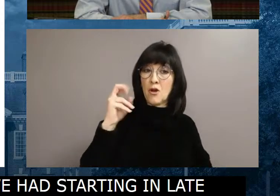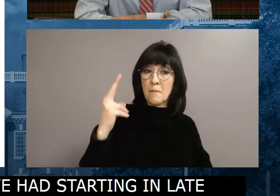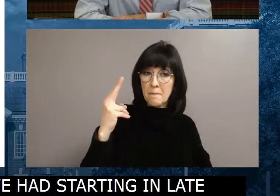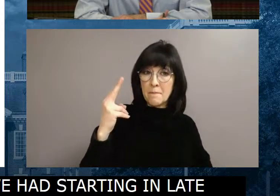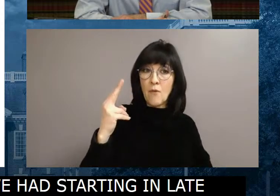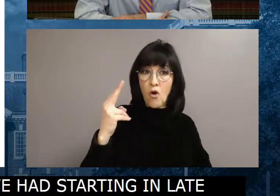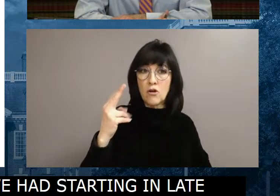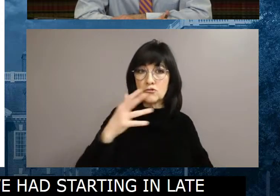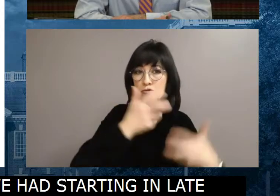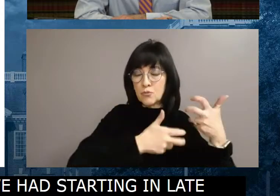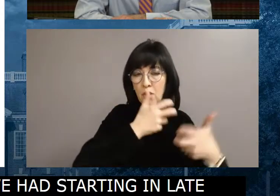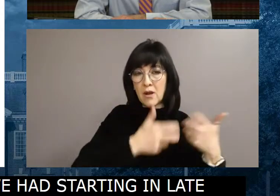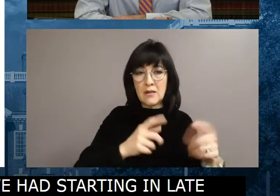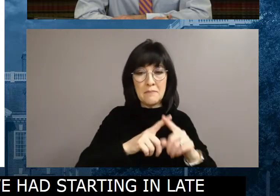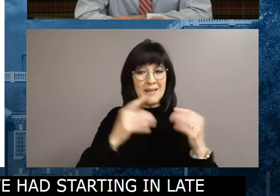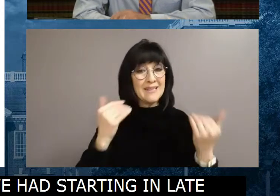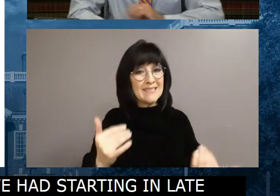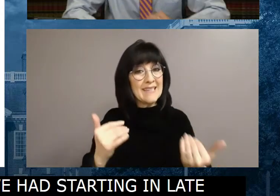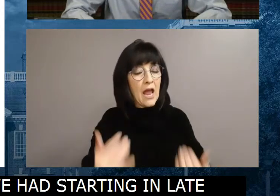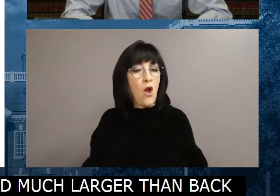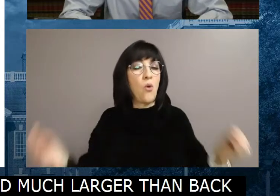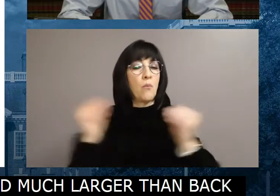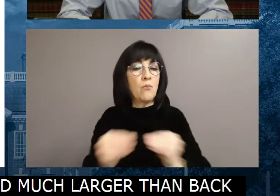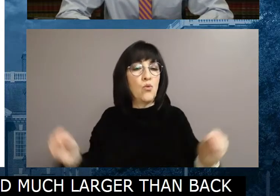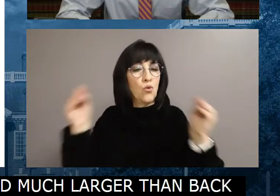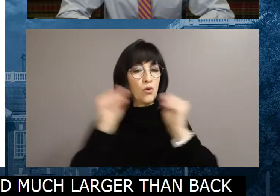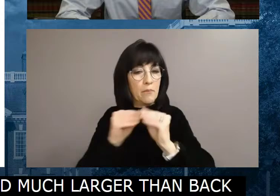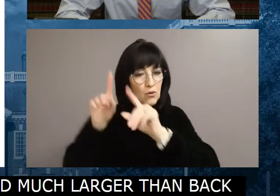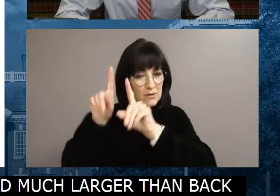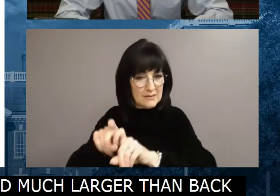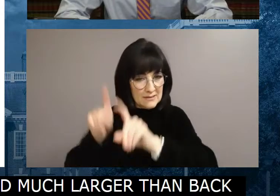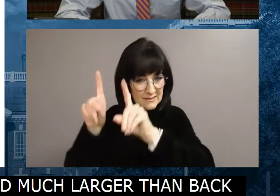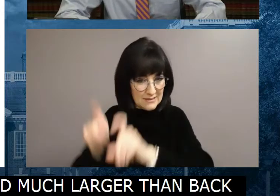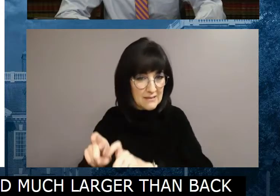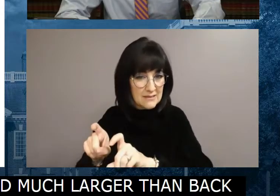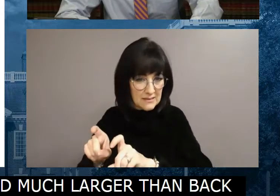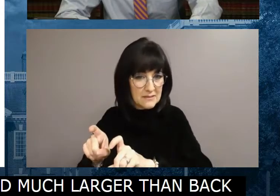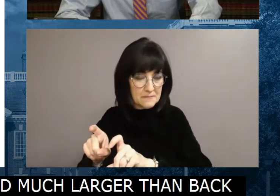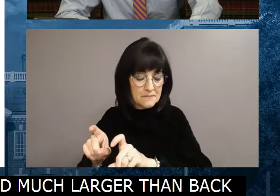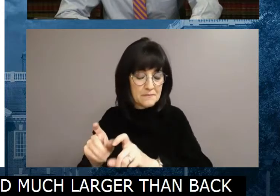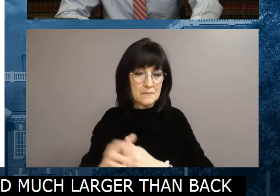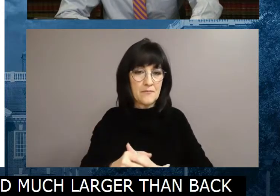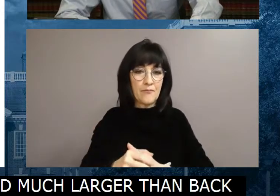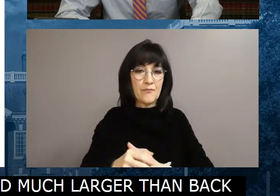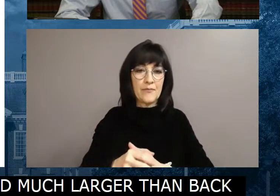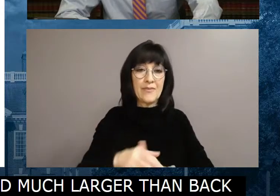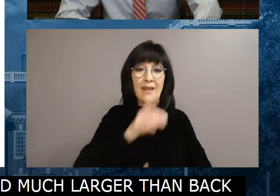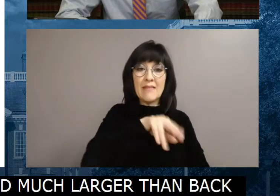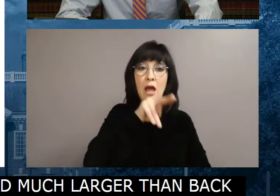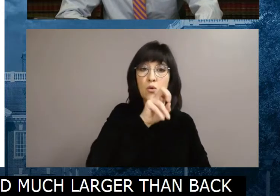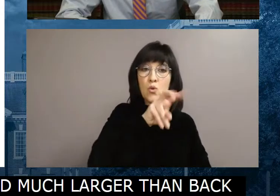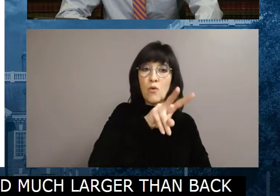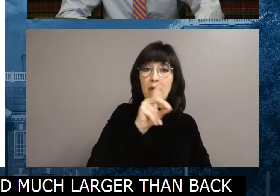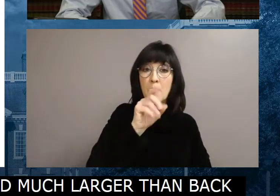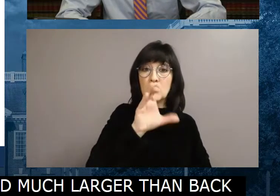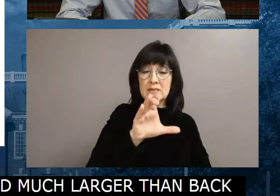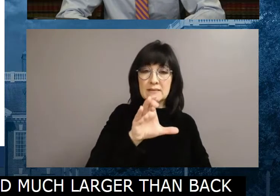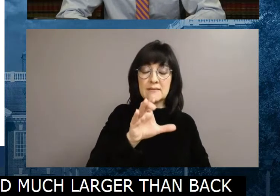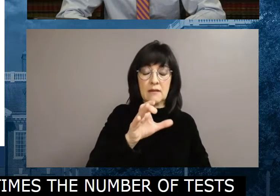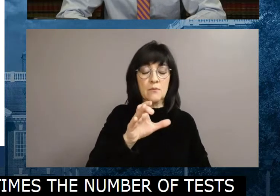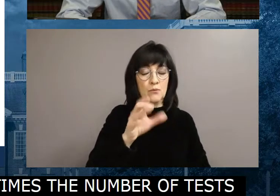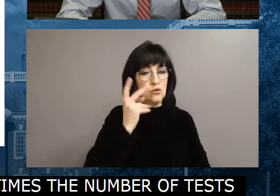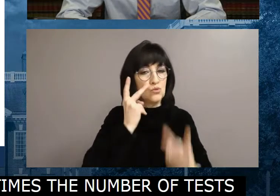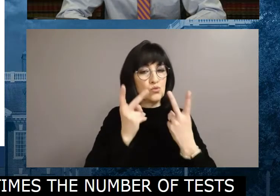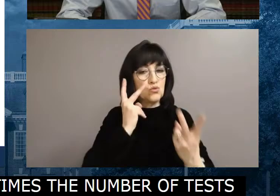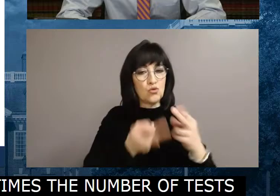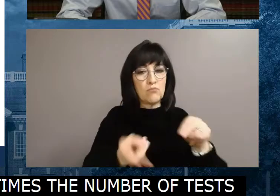or 3 times the number of tests over that November, December, January period of time. You can